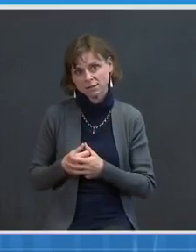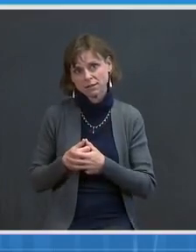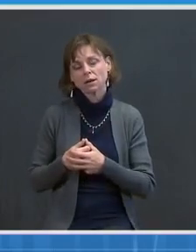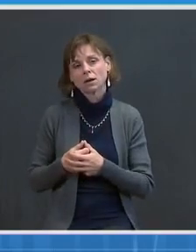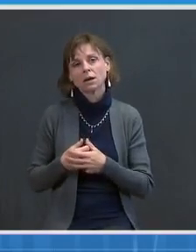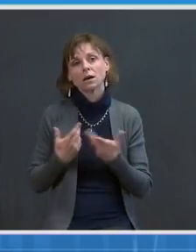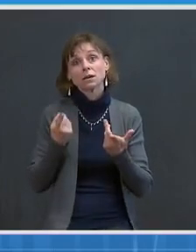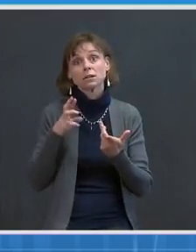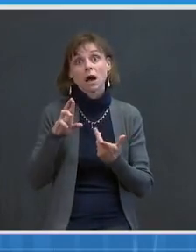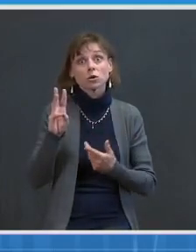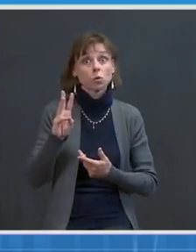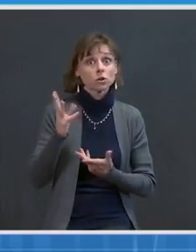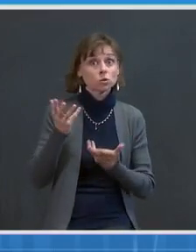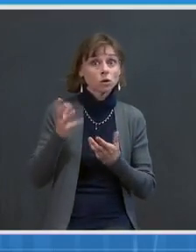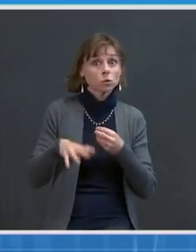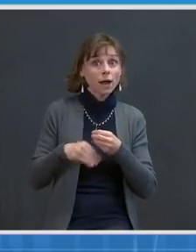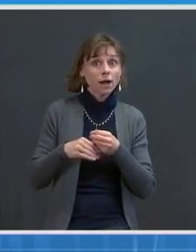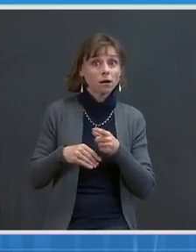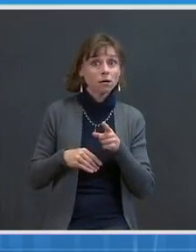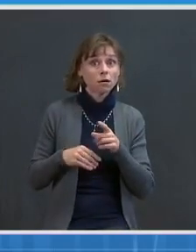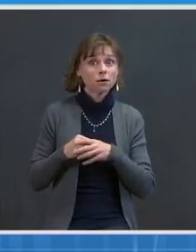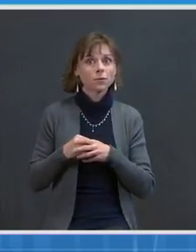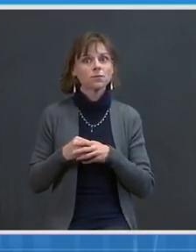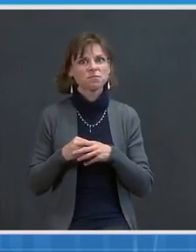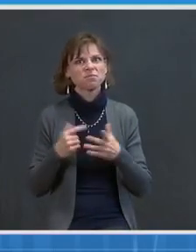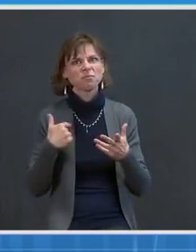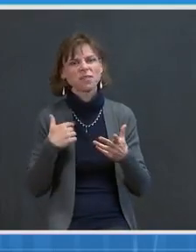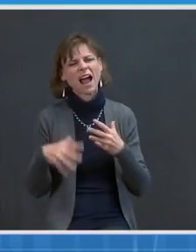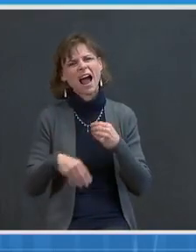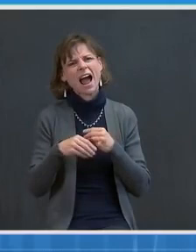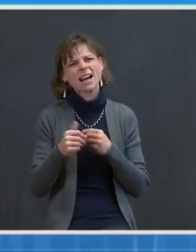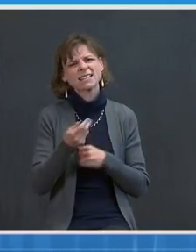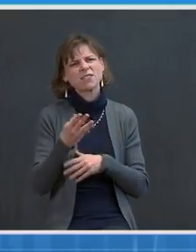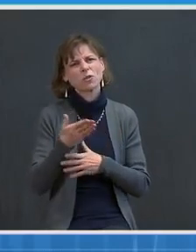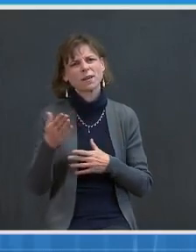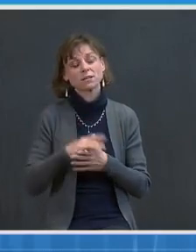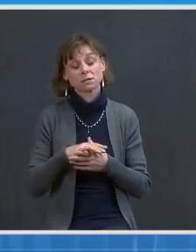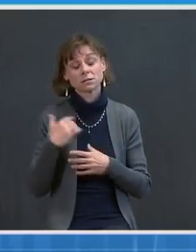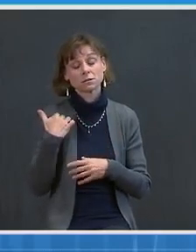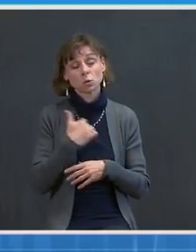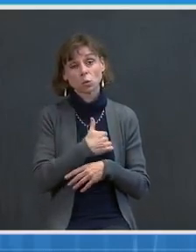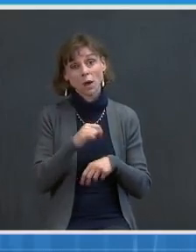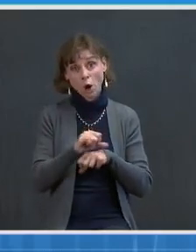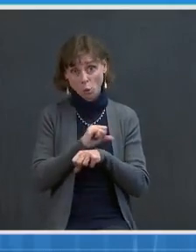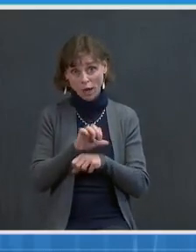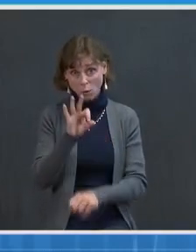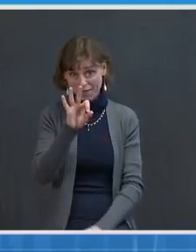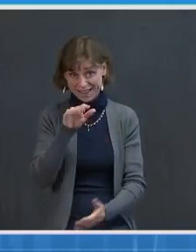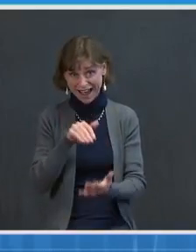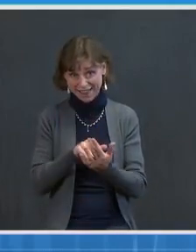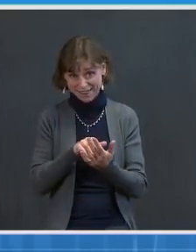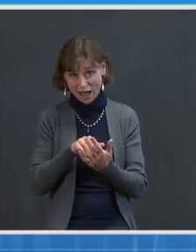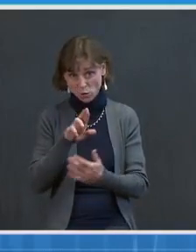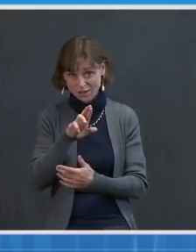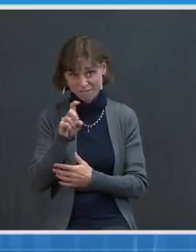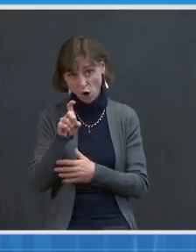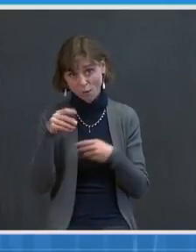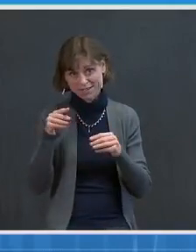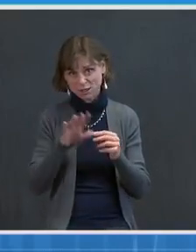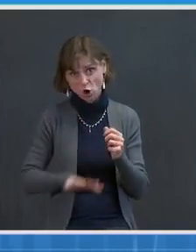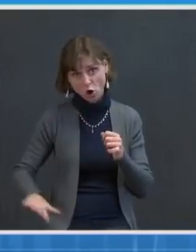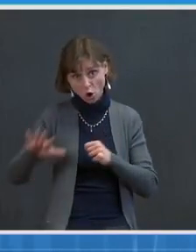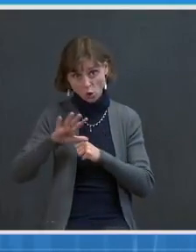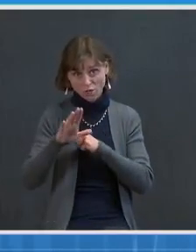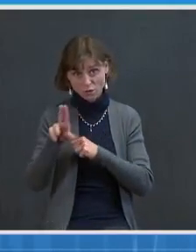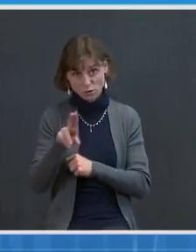Dr. Walensky, what would you add? Yeah, I would add several things. We are working now with 9,000 pharmacies across the